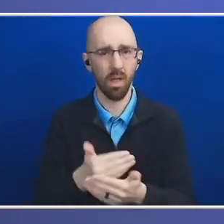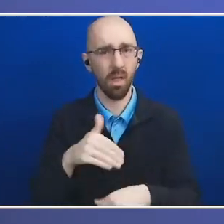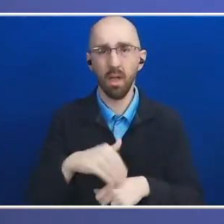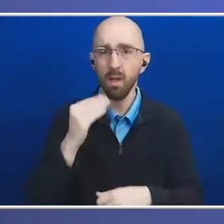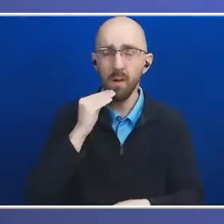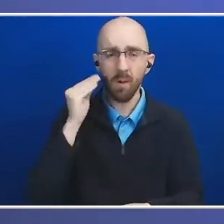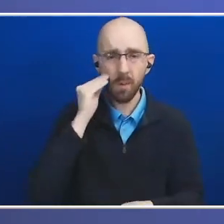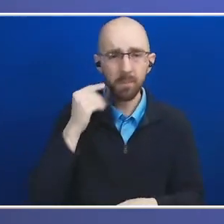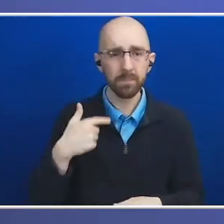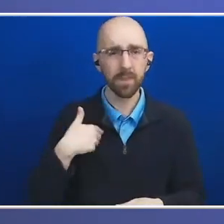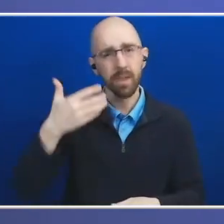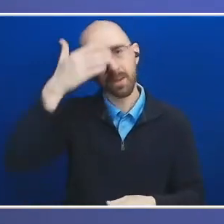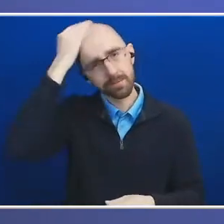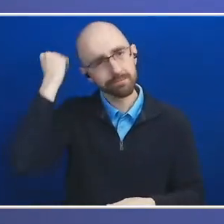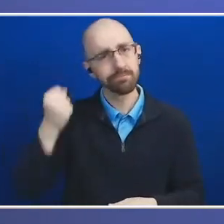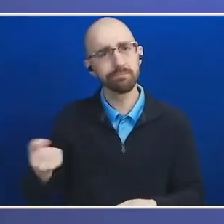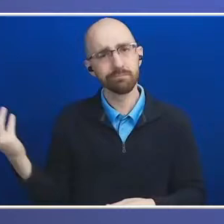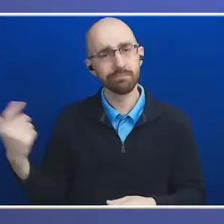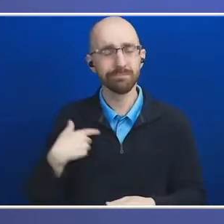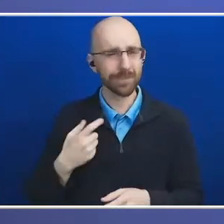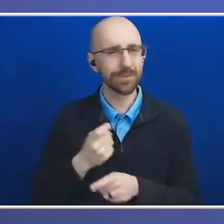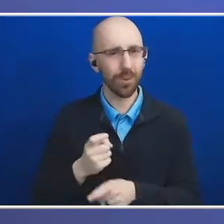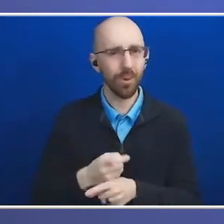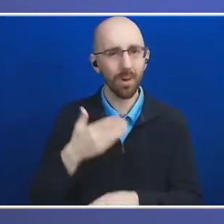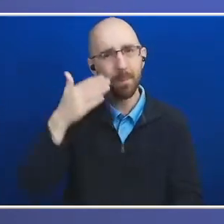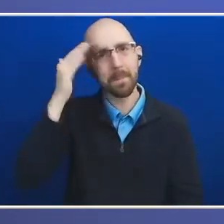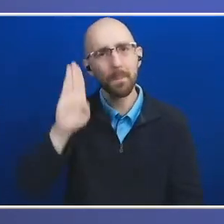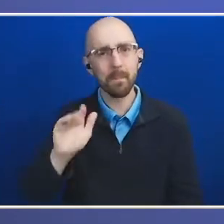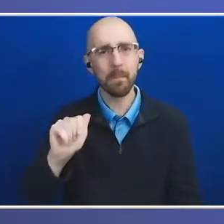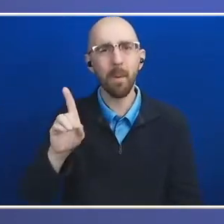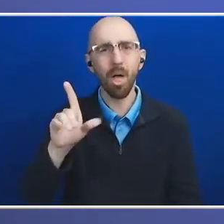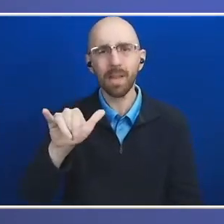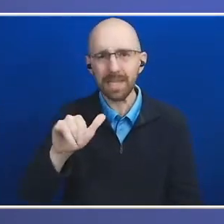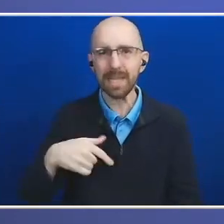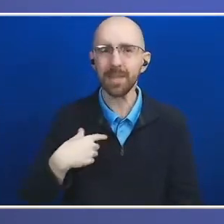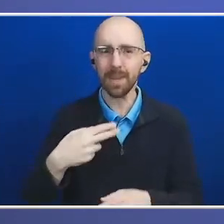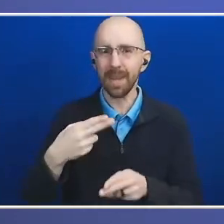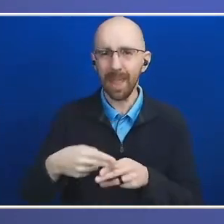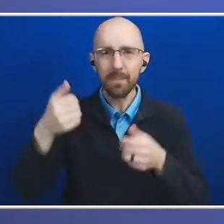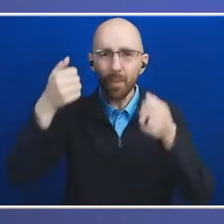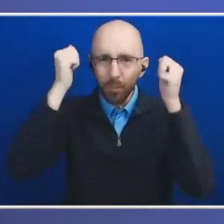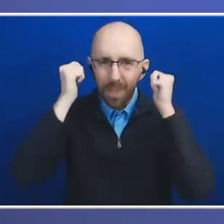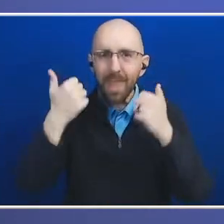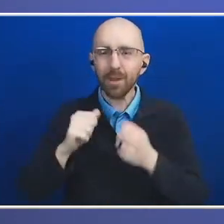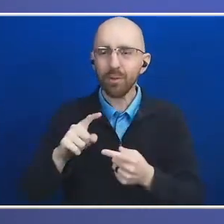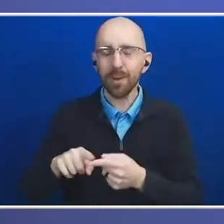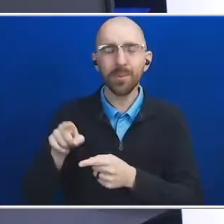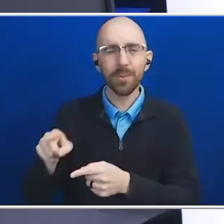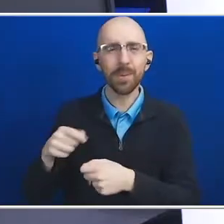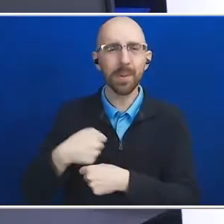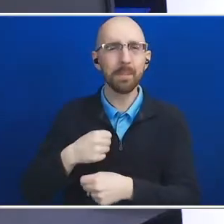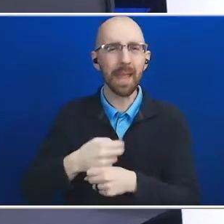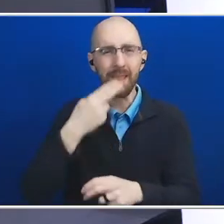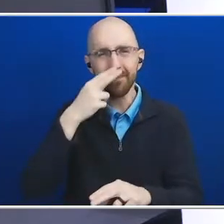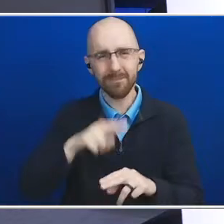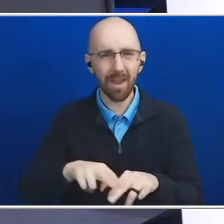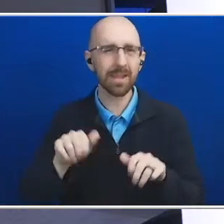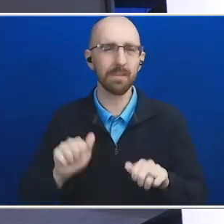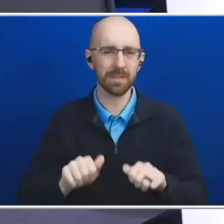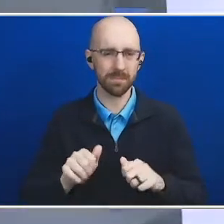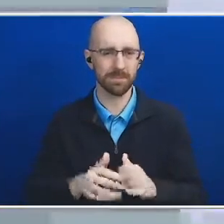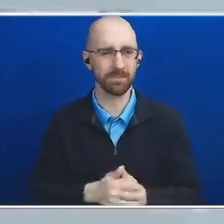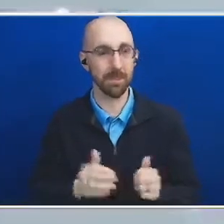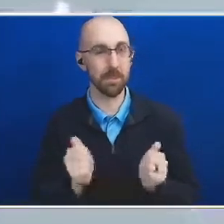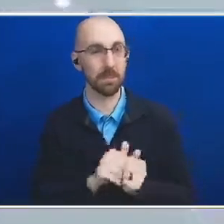wig, and we joke around about being baldy, and we name the wigs and we try to make it as fun as we can. Well, on that note, we're a big fan of Missy's